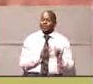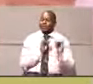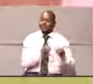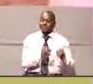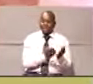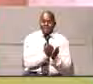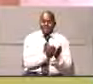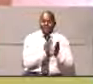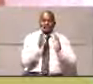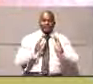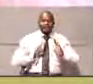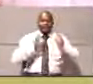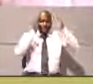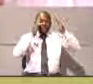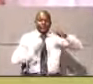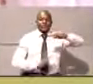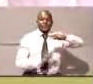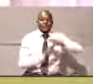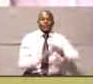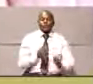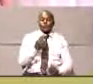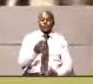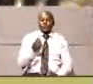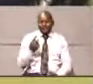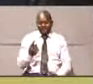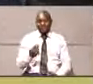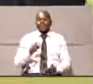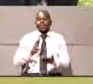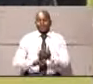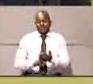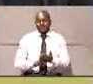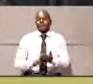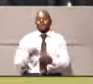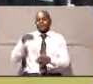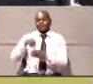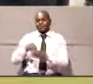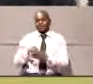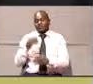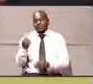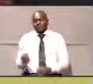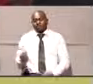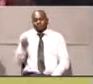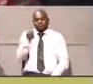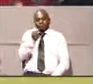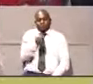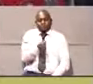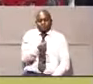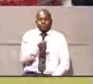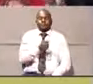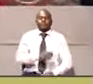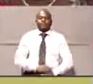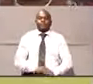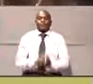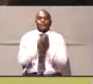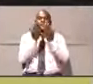serving Archbishop until 1st March 2020, the day the Archbishop-elect will be enthroned.